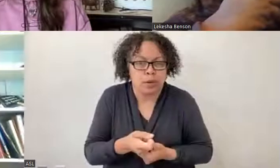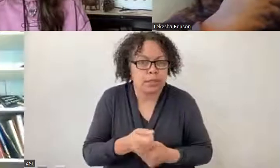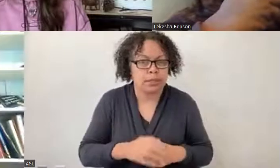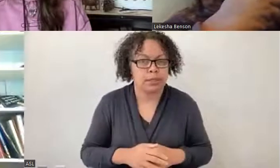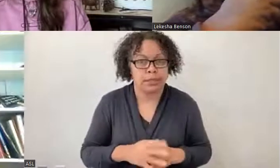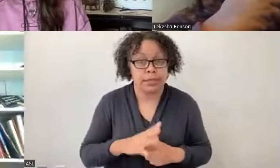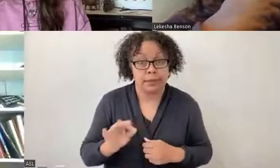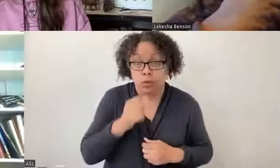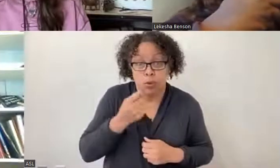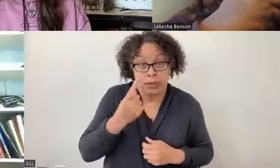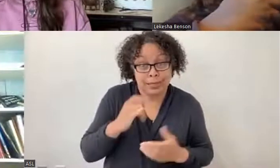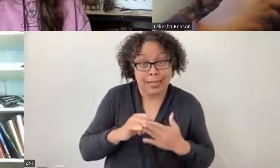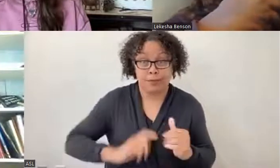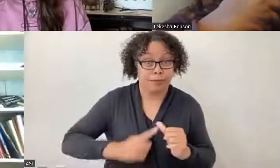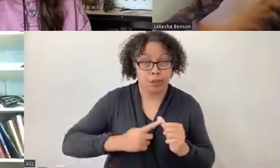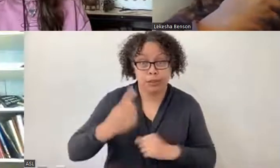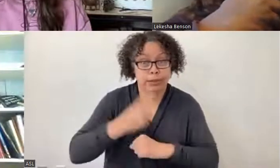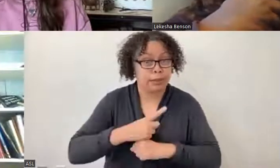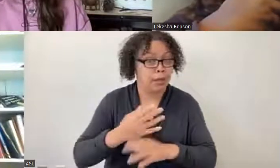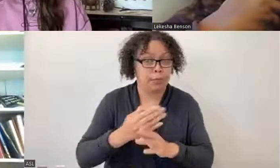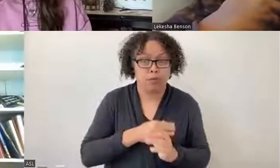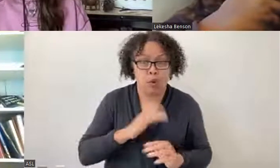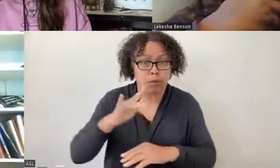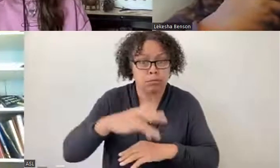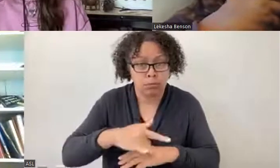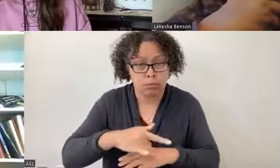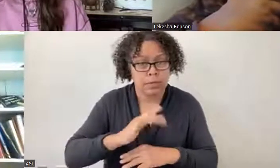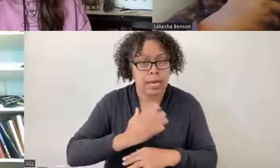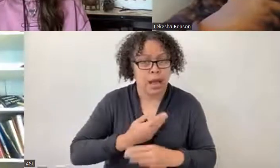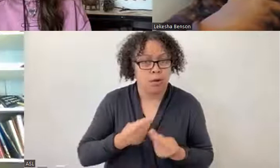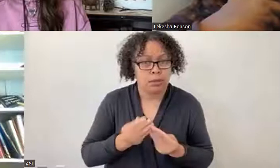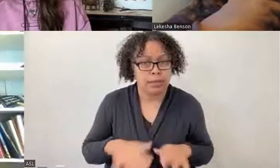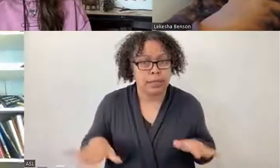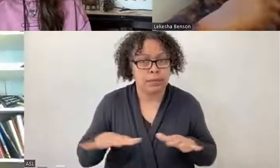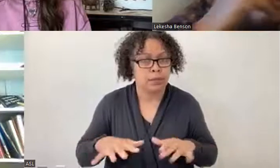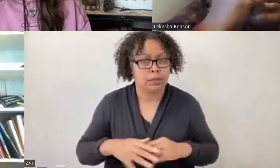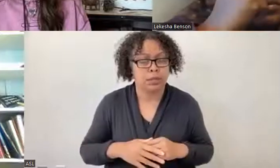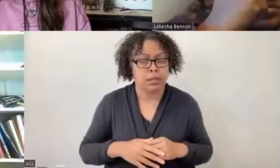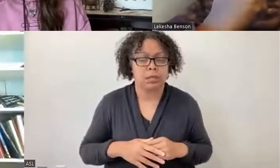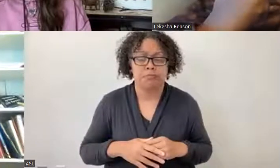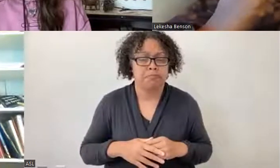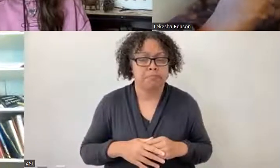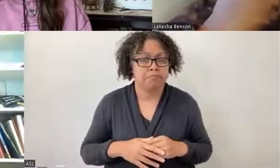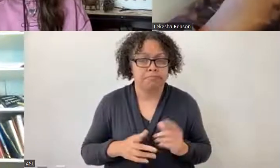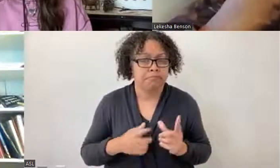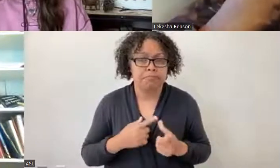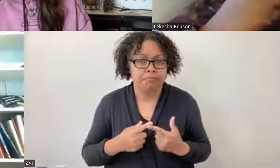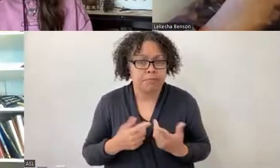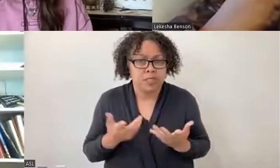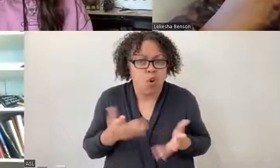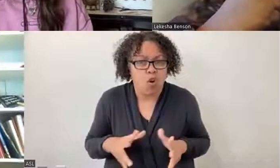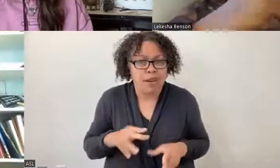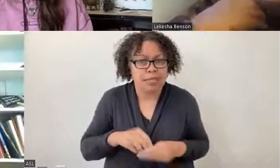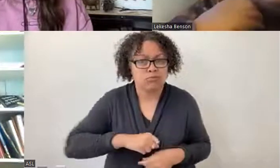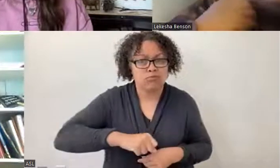that from the day that you step onto our nations and reserves and villages, then there's already